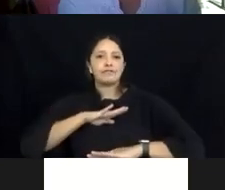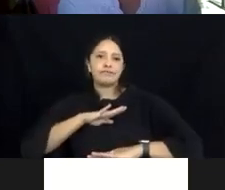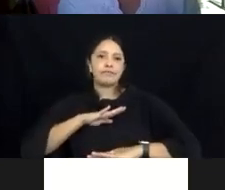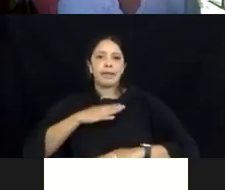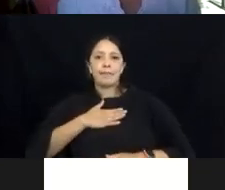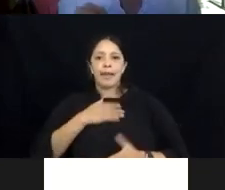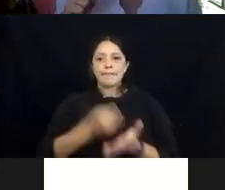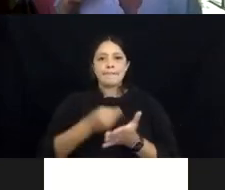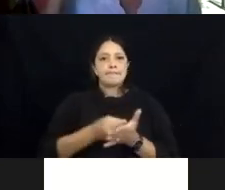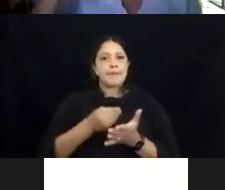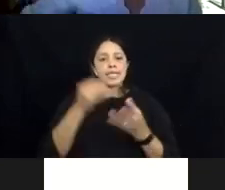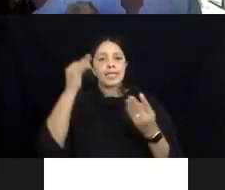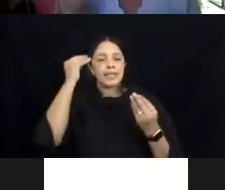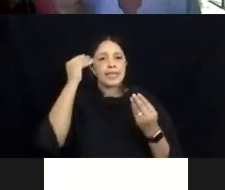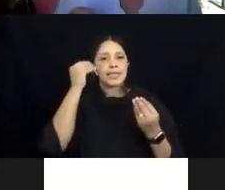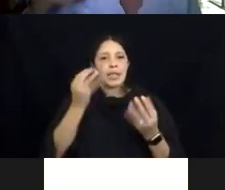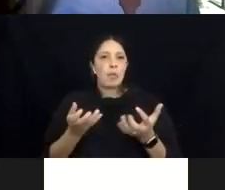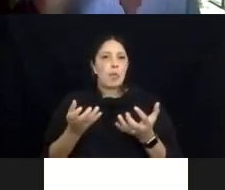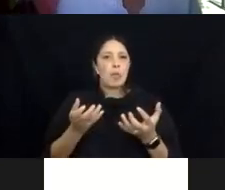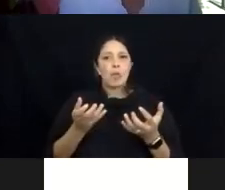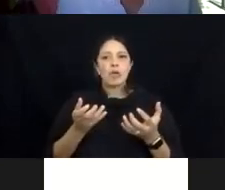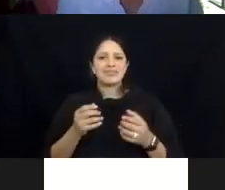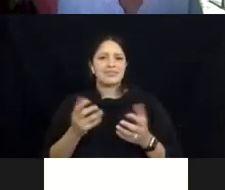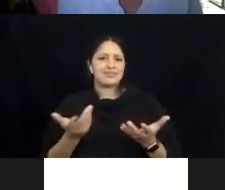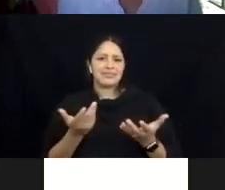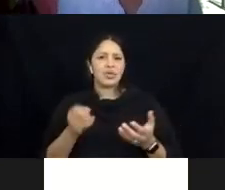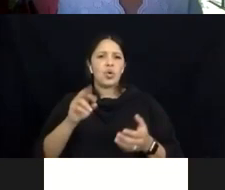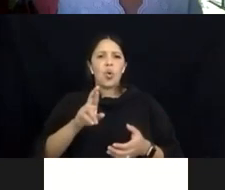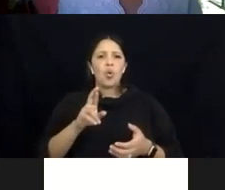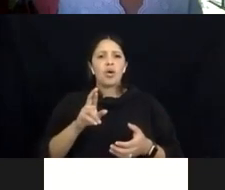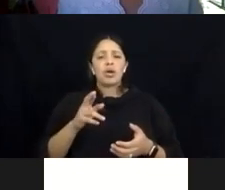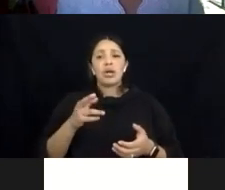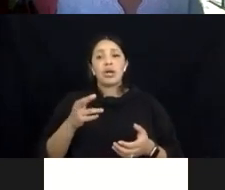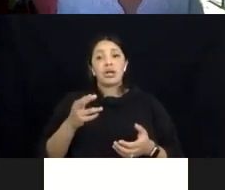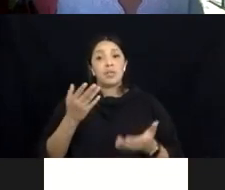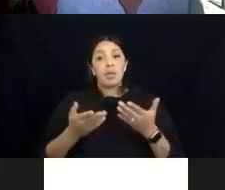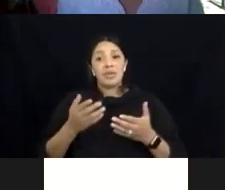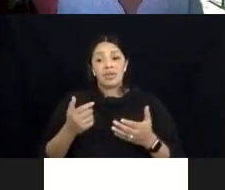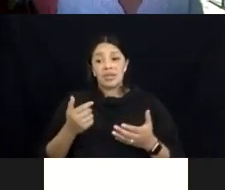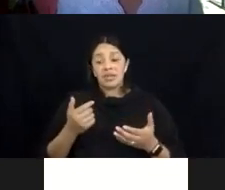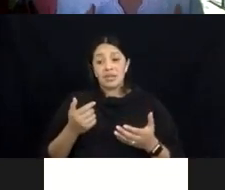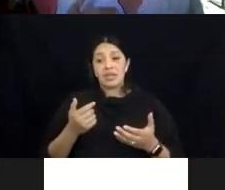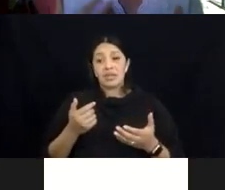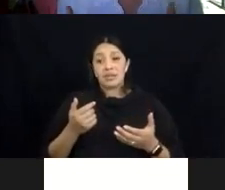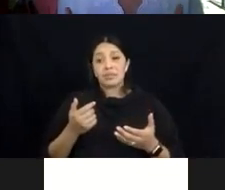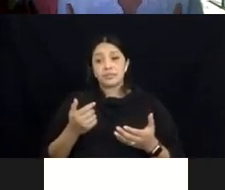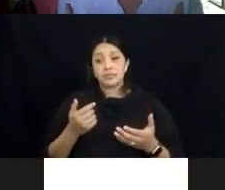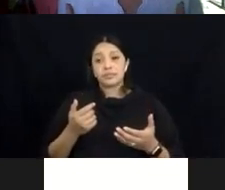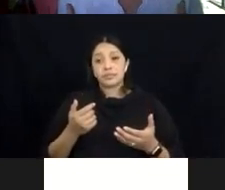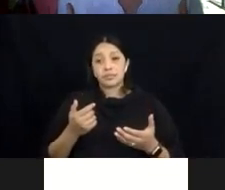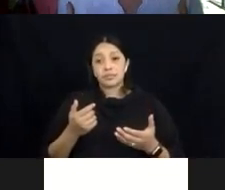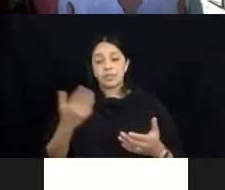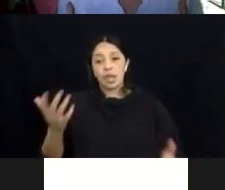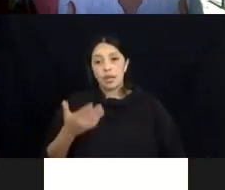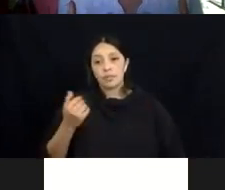just to fulfill that, oh, I got this piece of paper that's gonna, you know, earn me more money. But on the flip side, I mean,